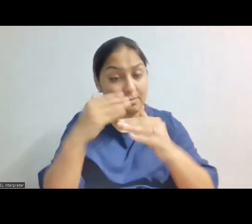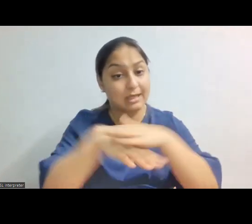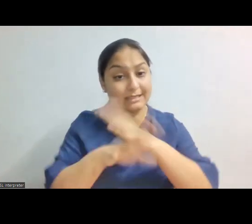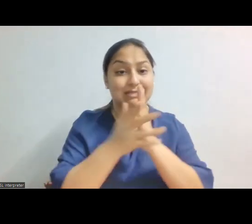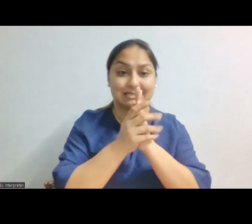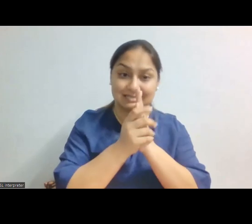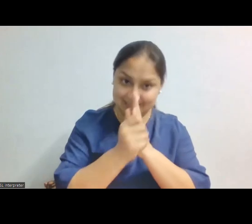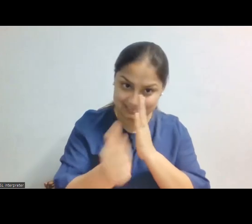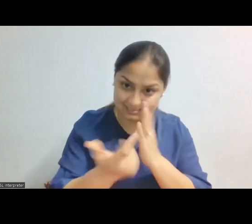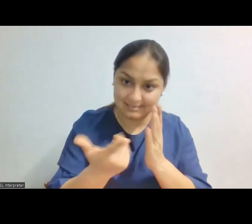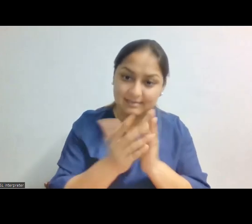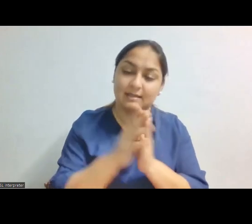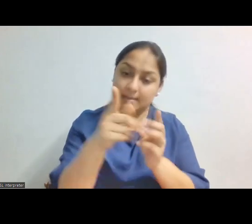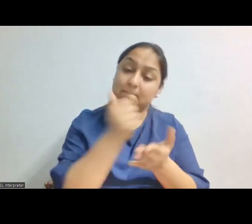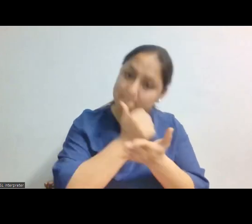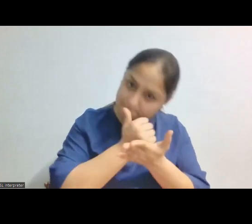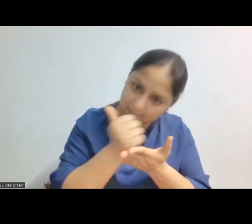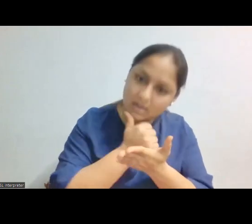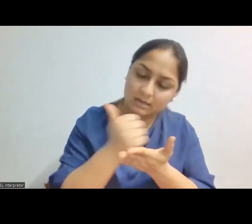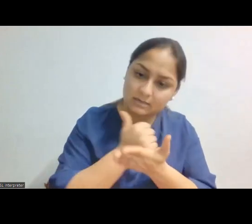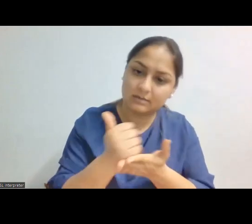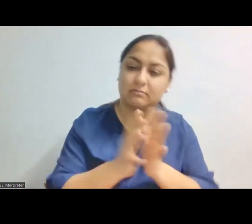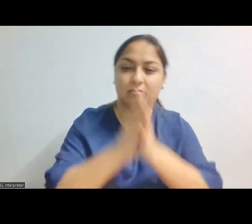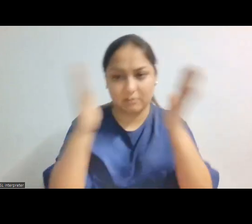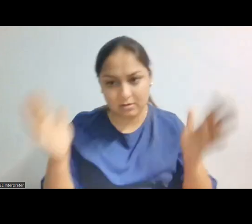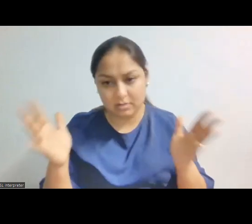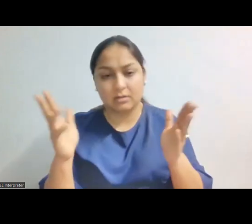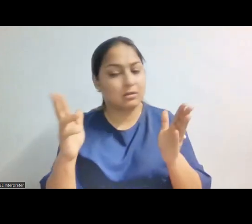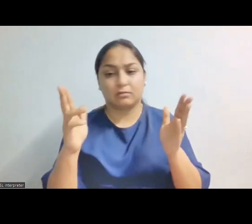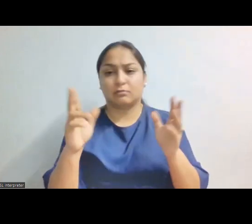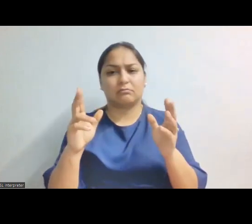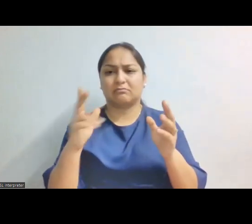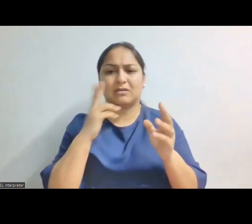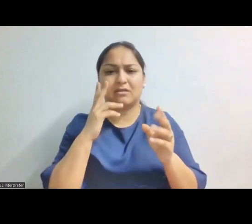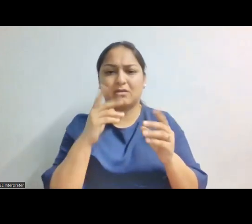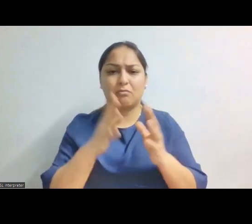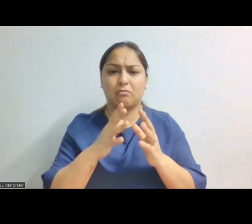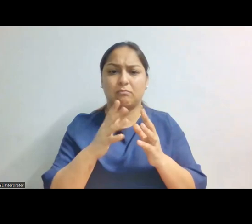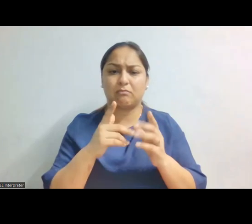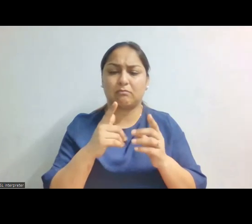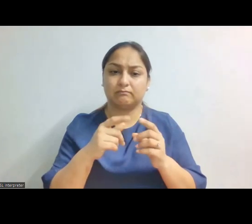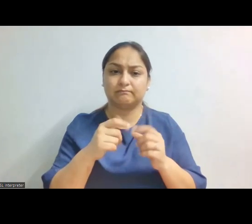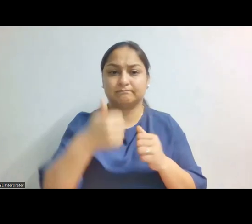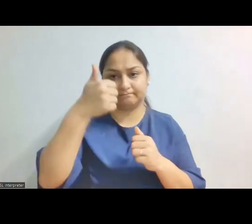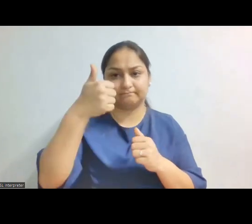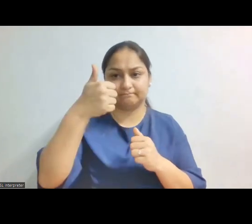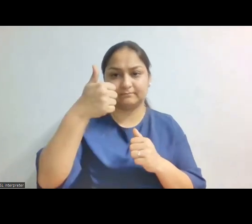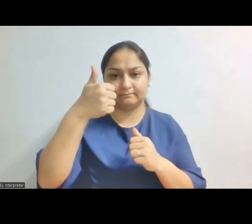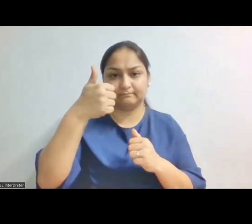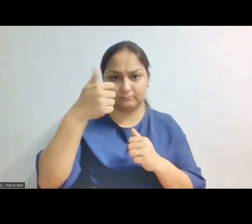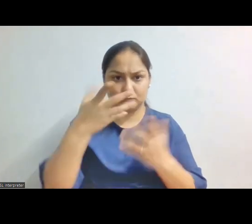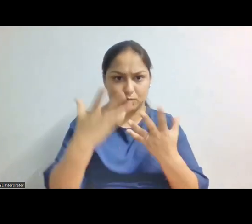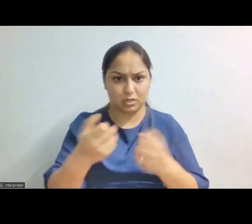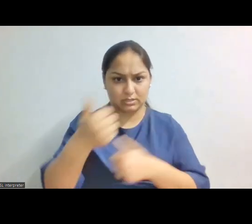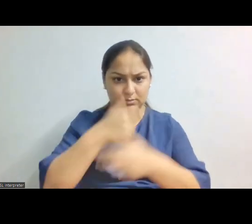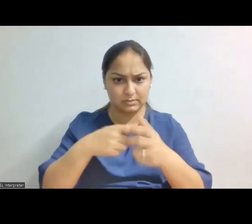is apparently being practiced, widely, but not necessarily so effectively in India. And so that was an area that was also